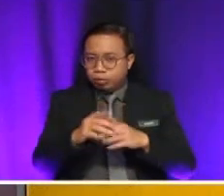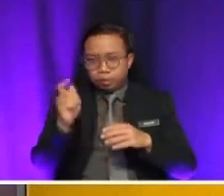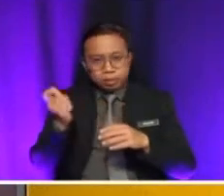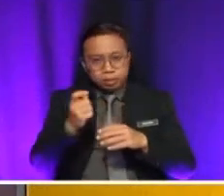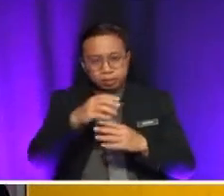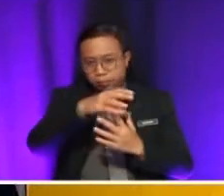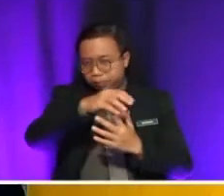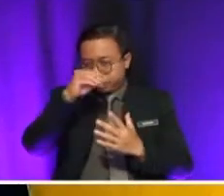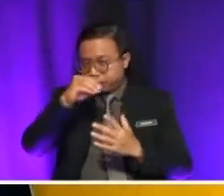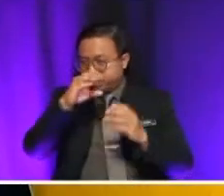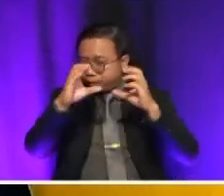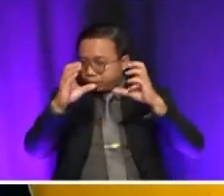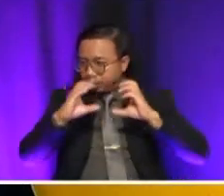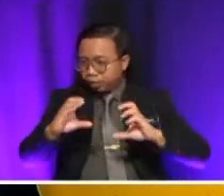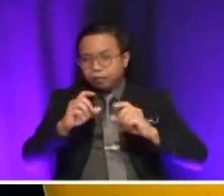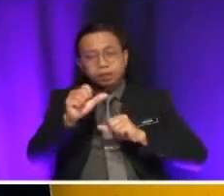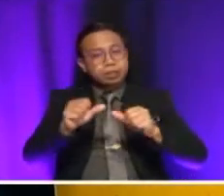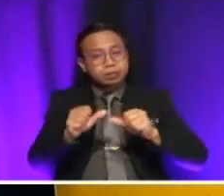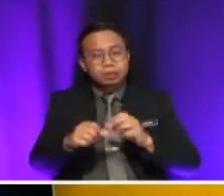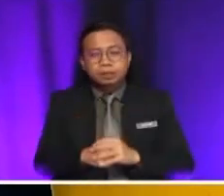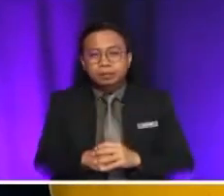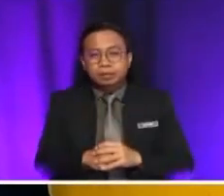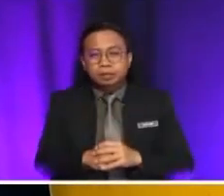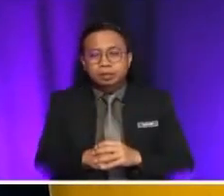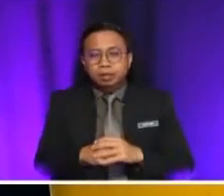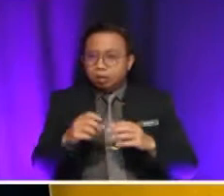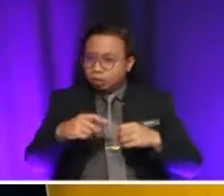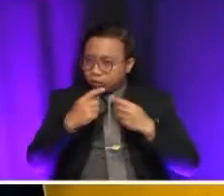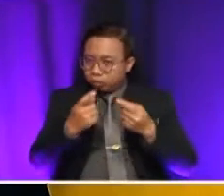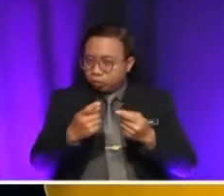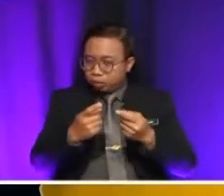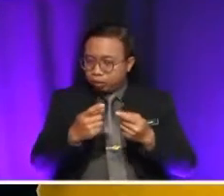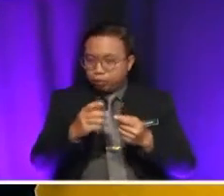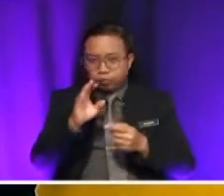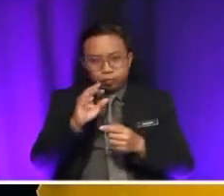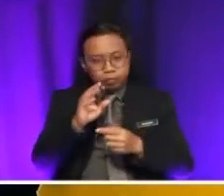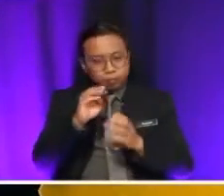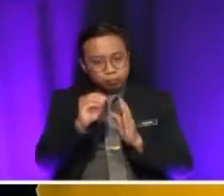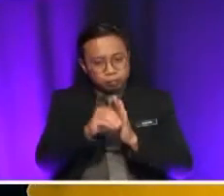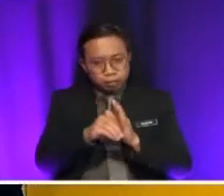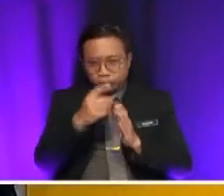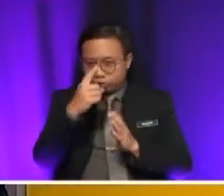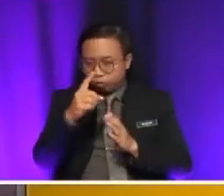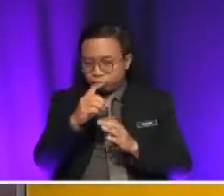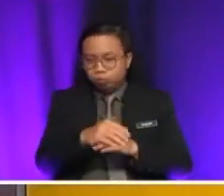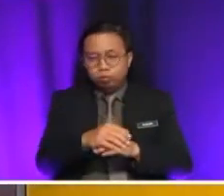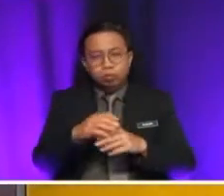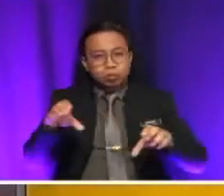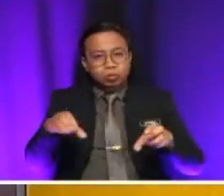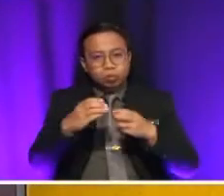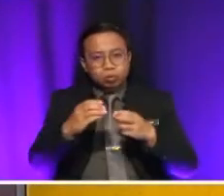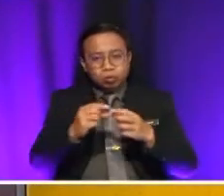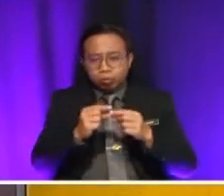a paragraph activity. So what I want you to do is I'm going to give you a few minutes, probably a minute or two, to do a